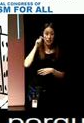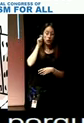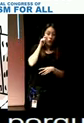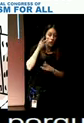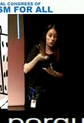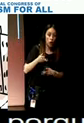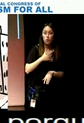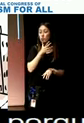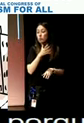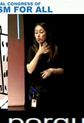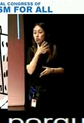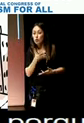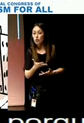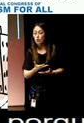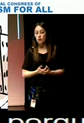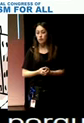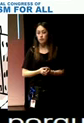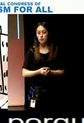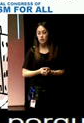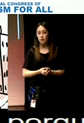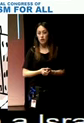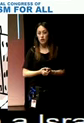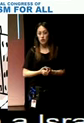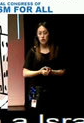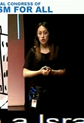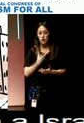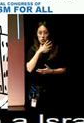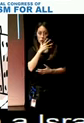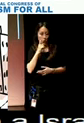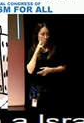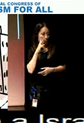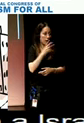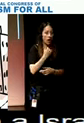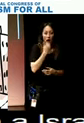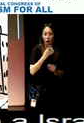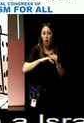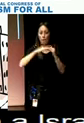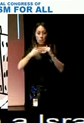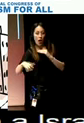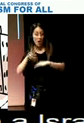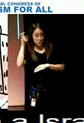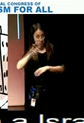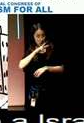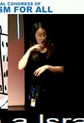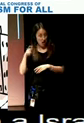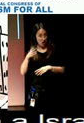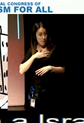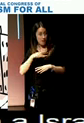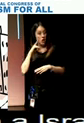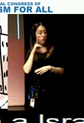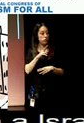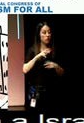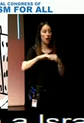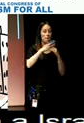kind of a beach, or a kind of a heritage, this or that. And we